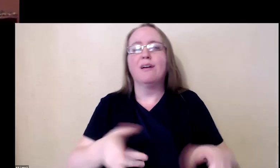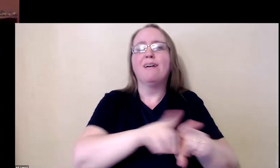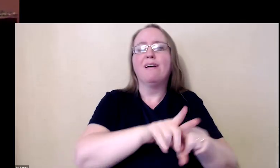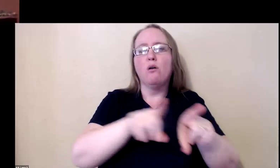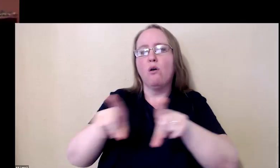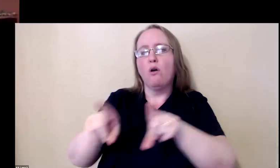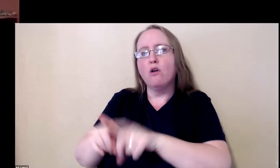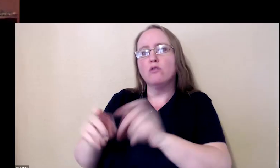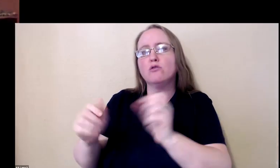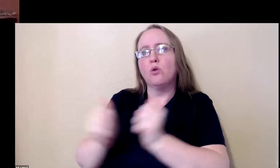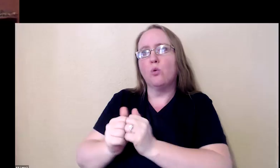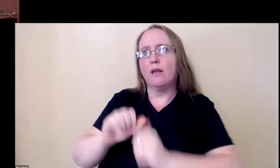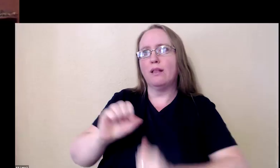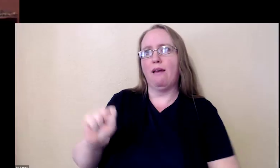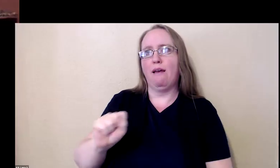with the